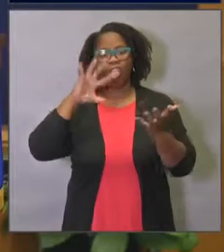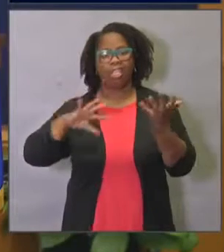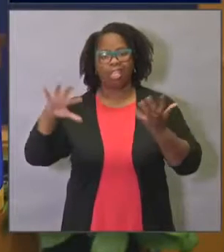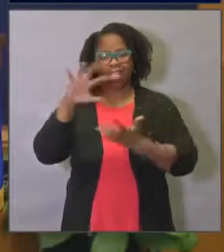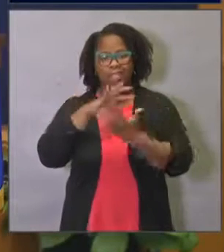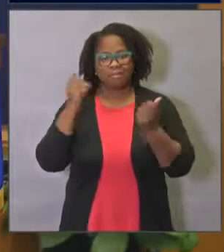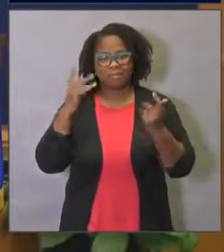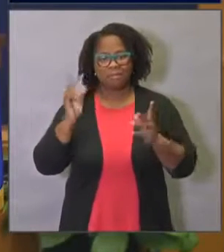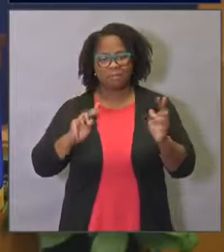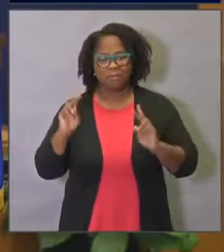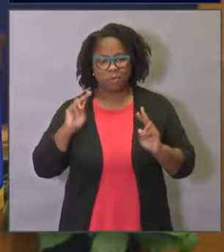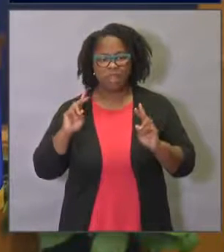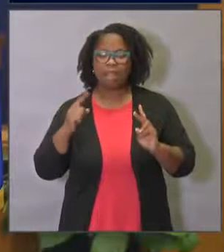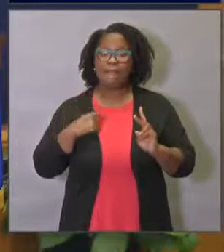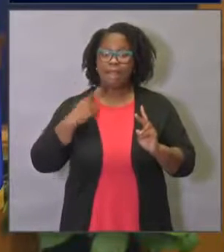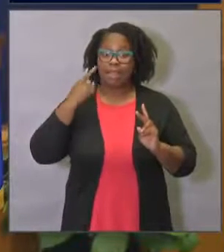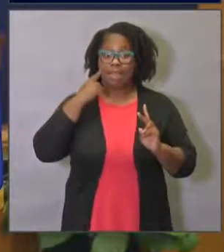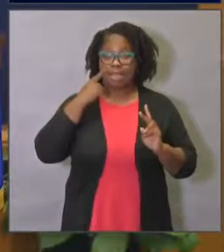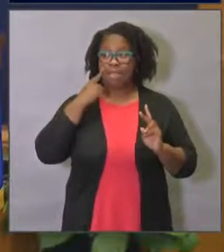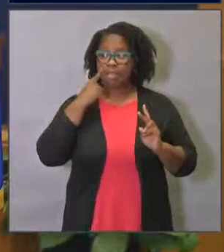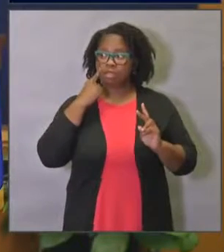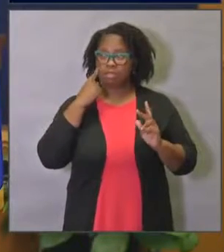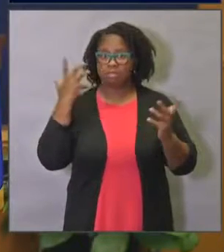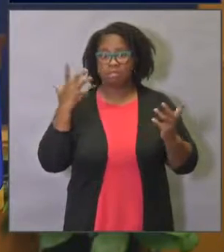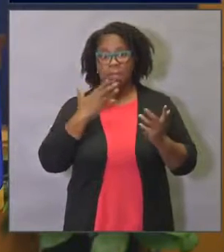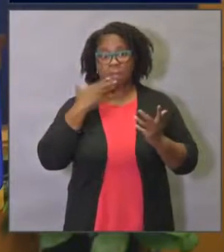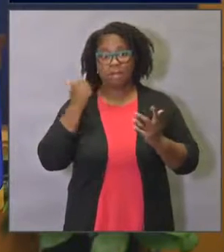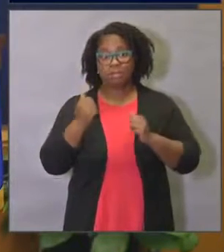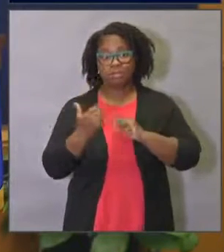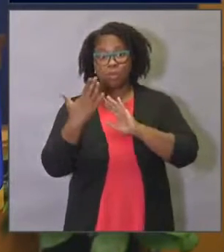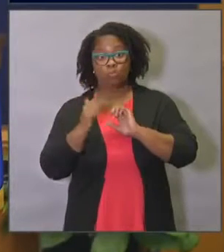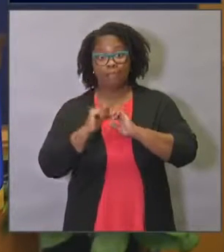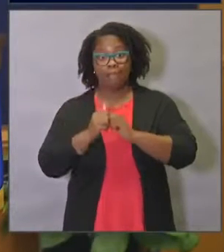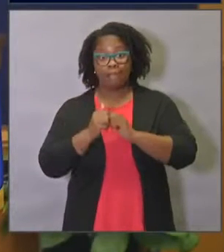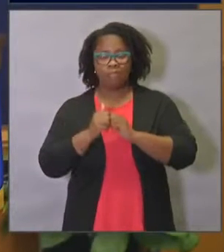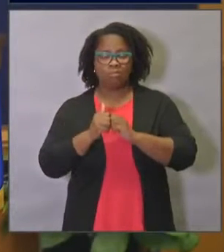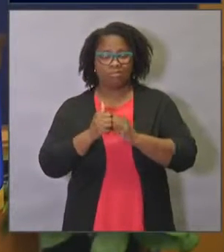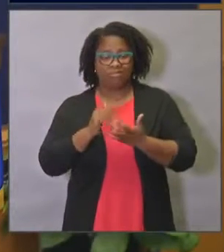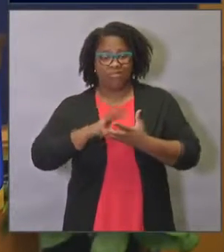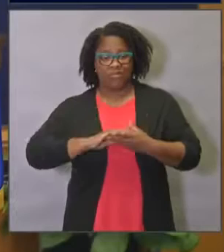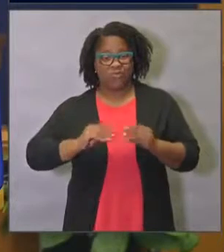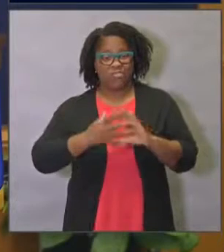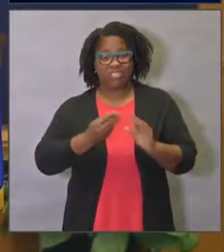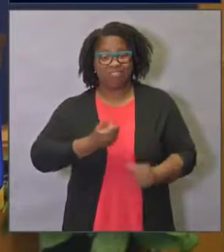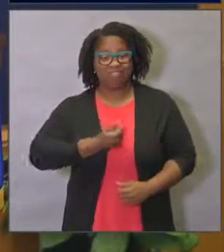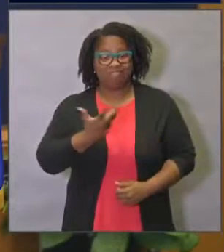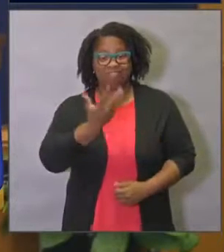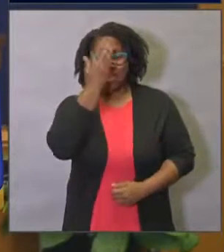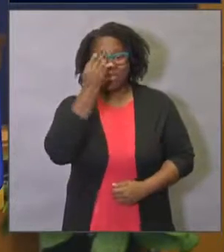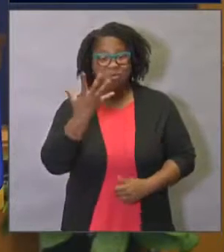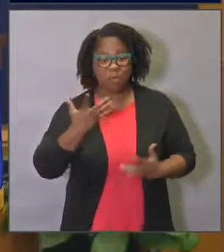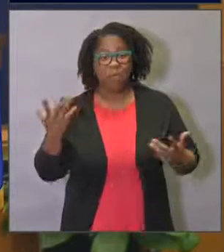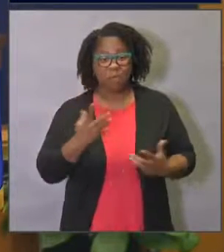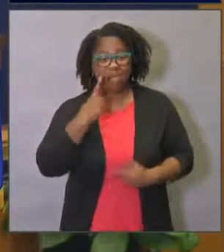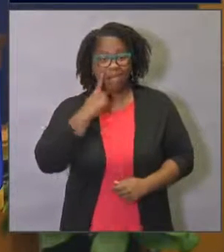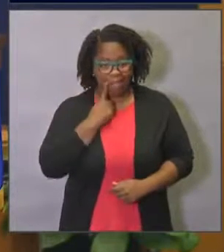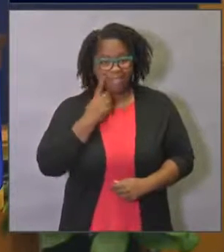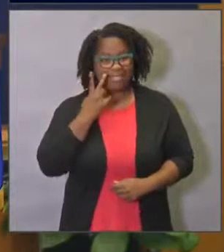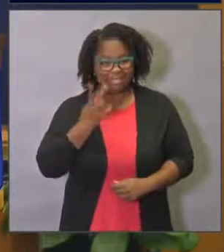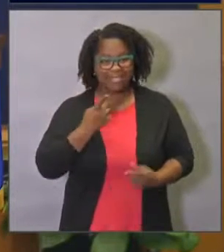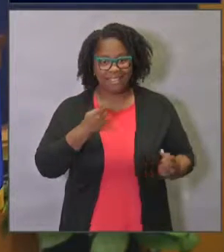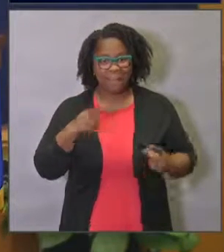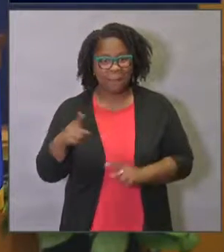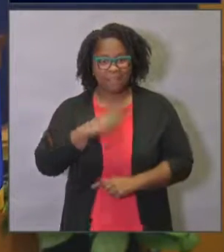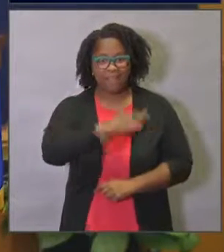way to assist with that is really to share our stories as to what is really happening in the hospitals. As I